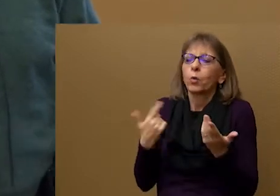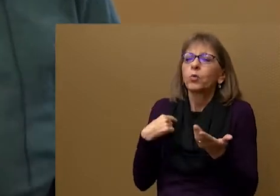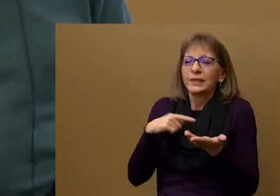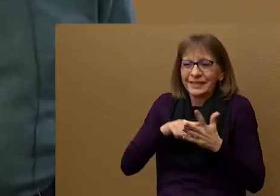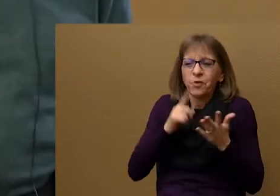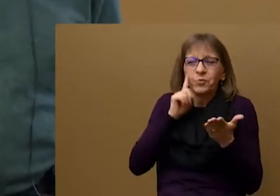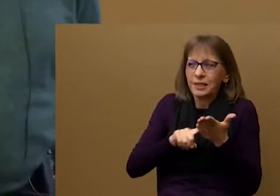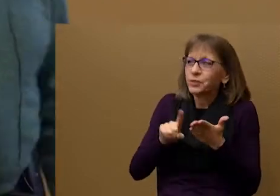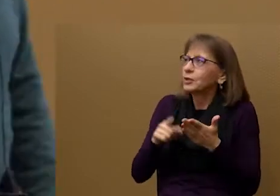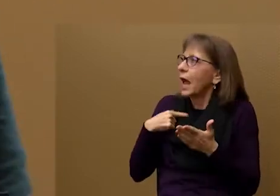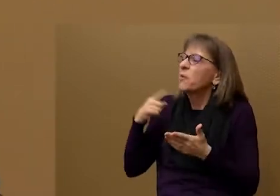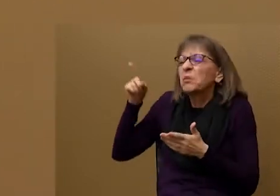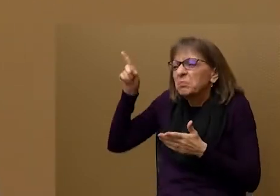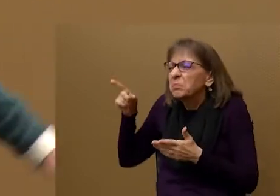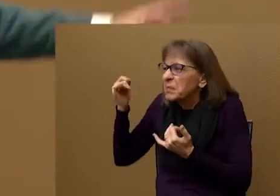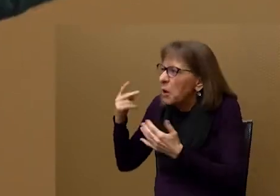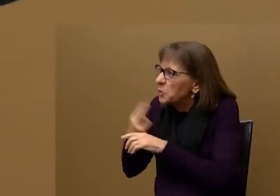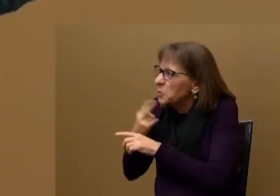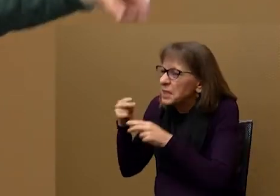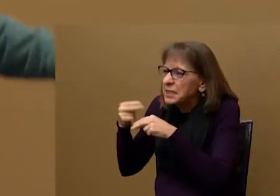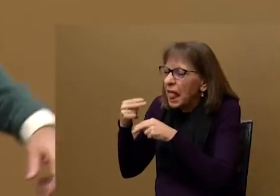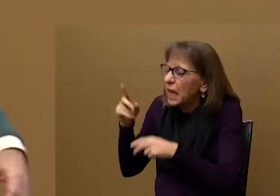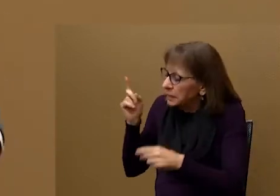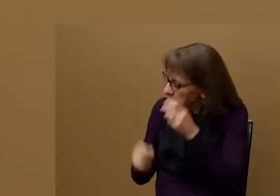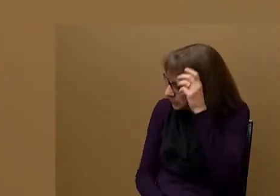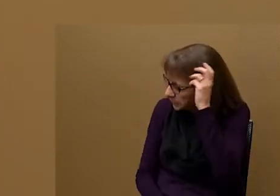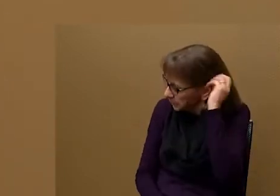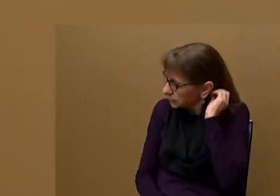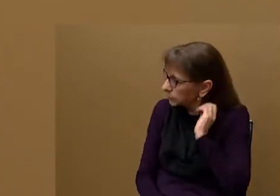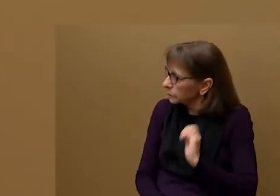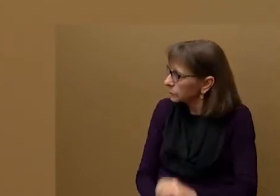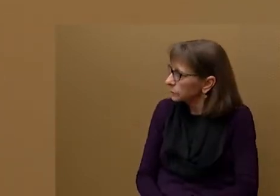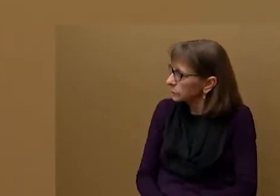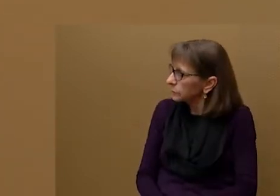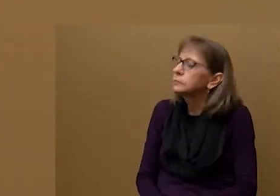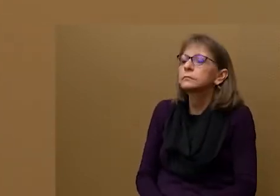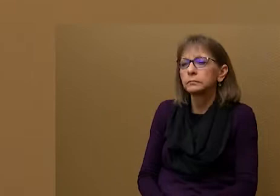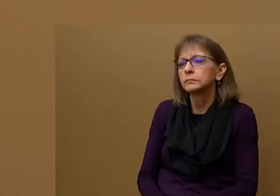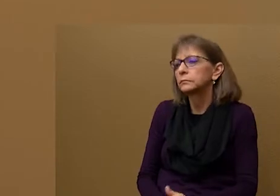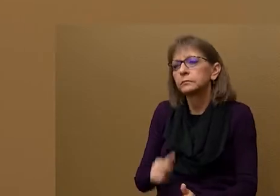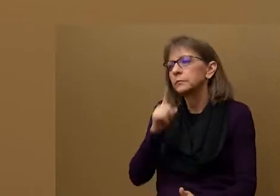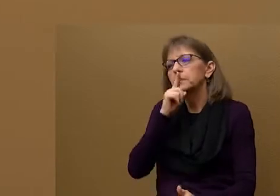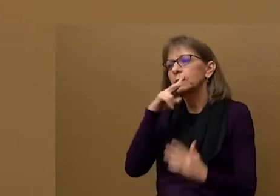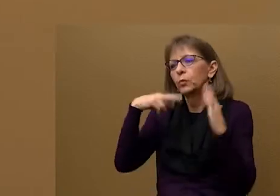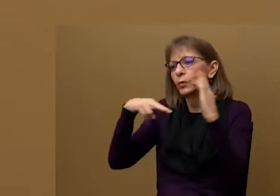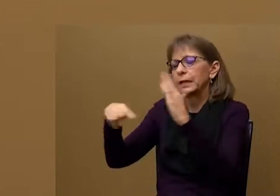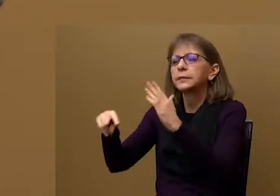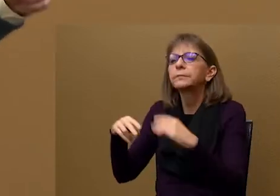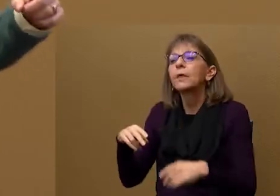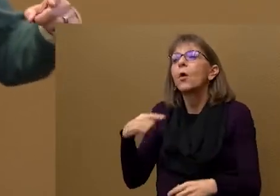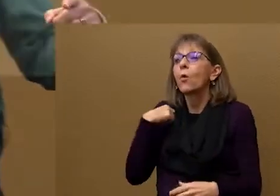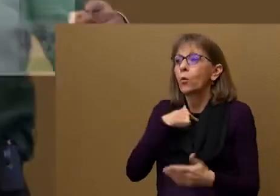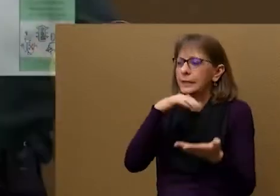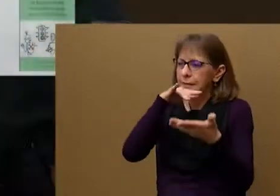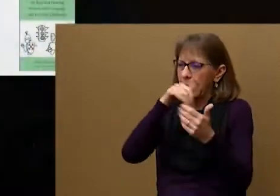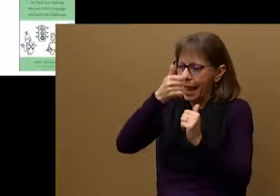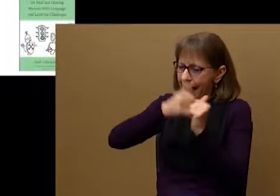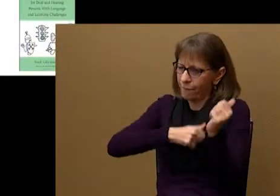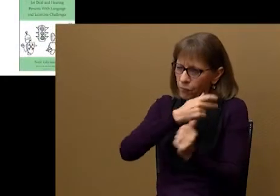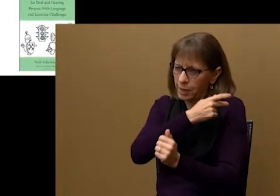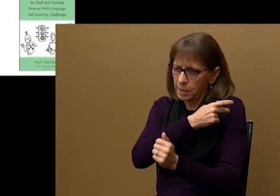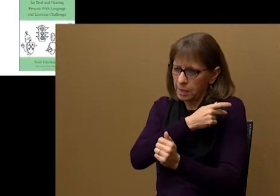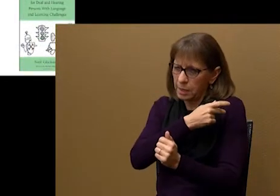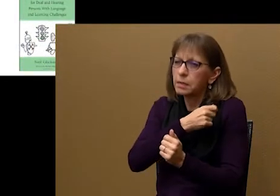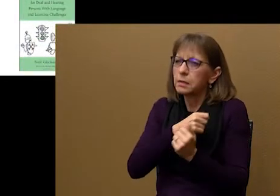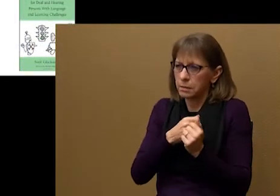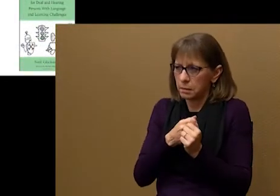did some research. I am going to point to some things on the slide. You don't have to read it. But we did a study of